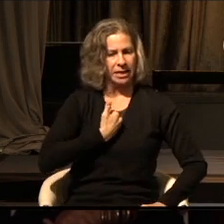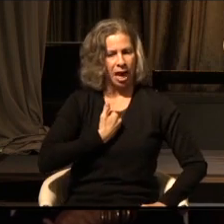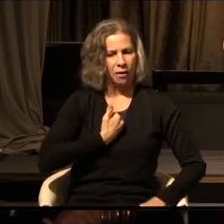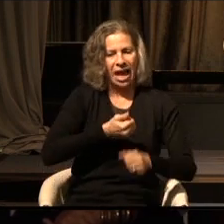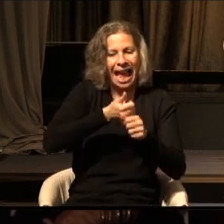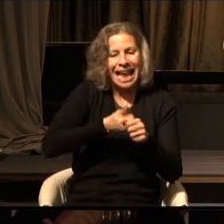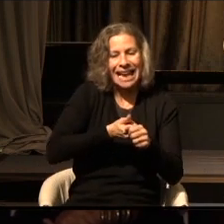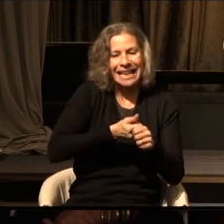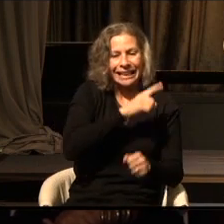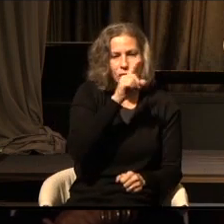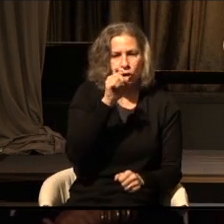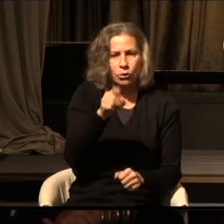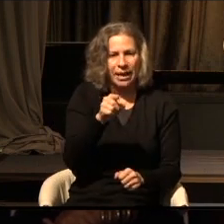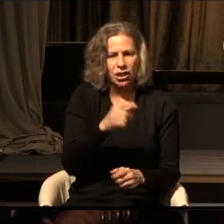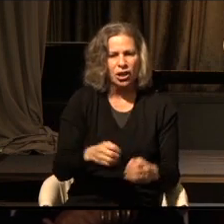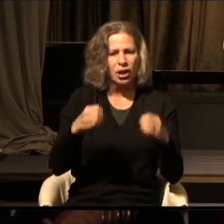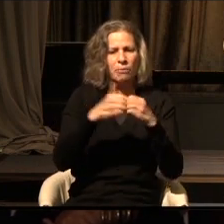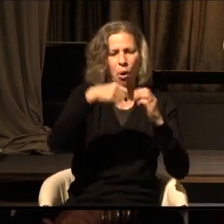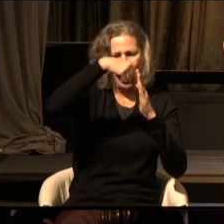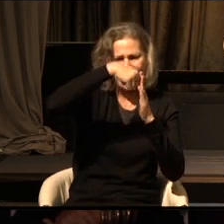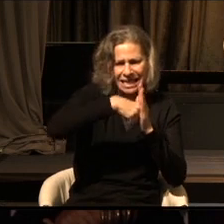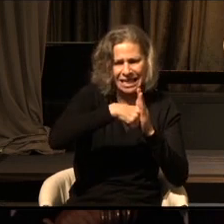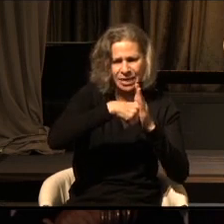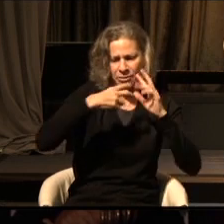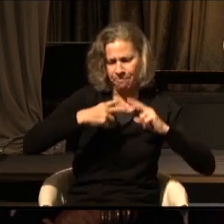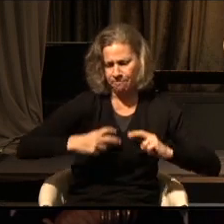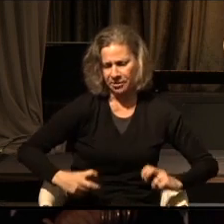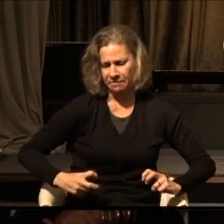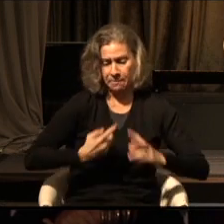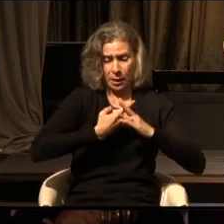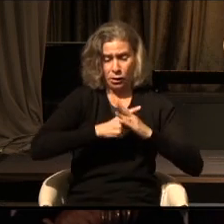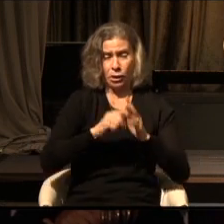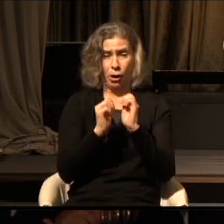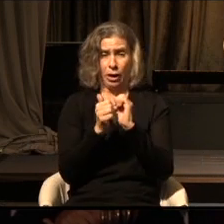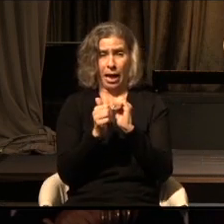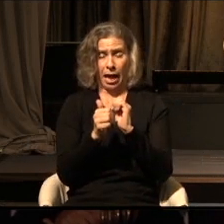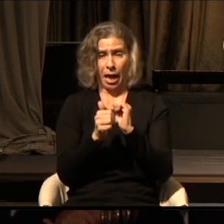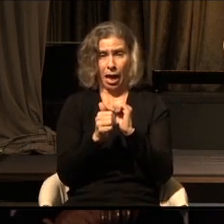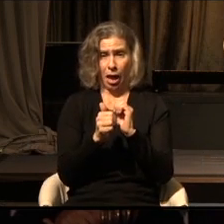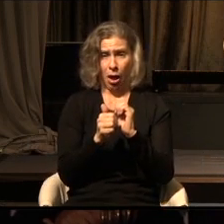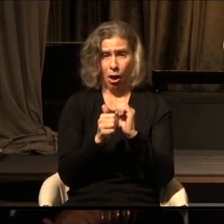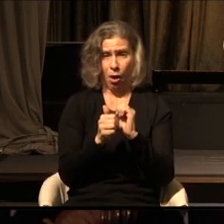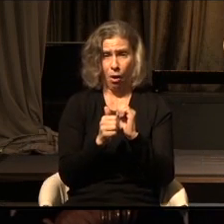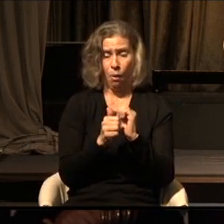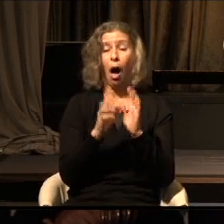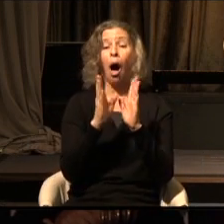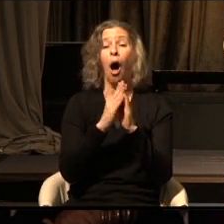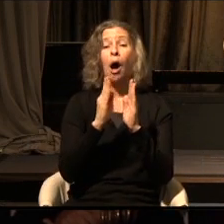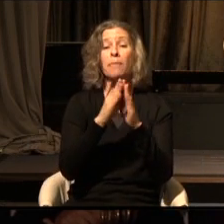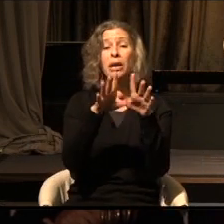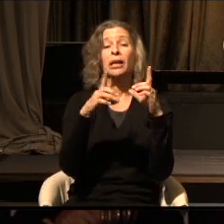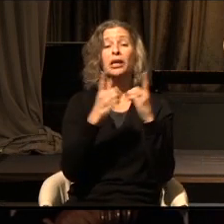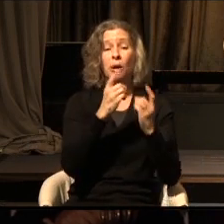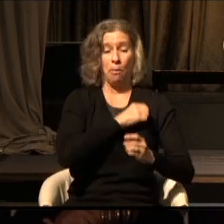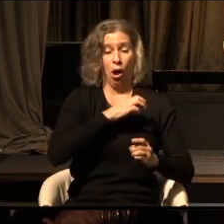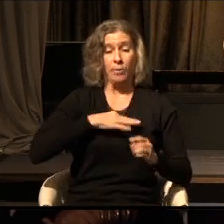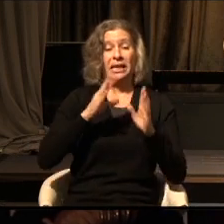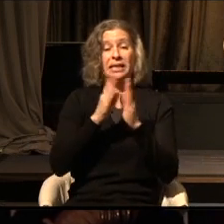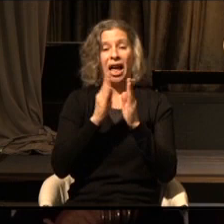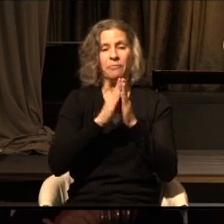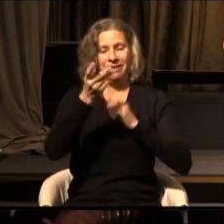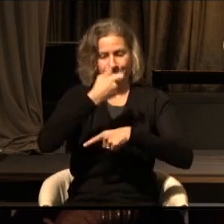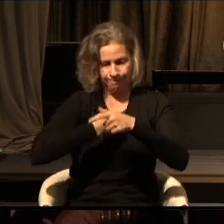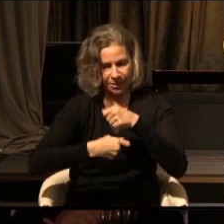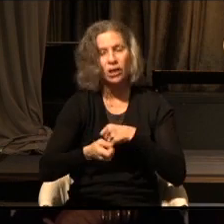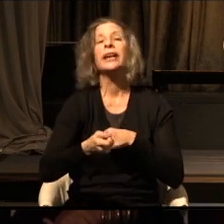deeper questions for us. But we have to start somewhere, and for me, that was remixing our monthly department staff meetings, a simple way that we work together